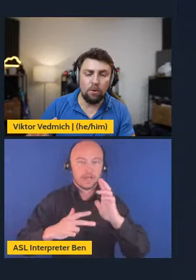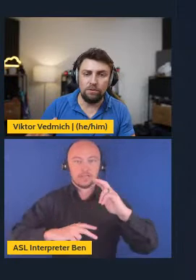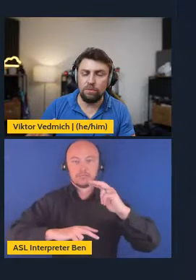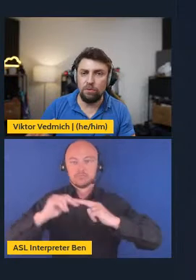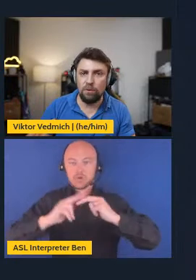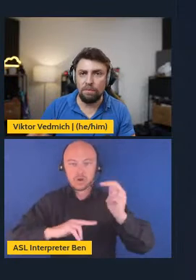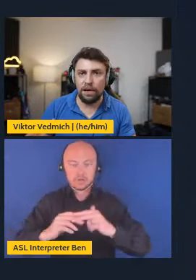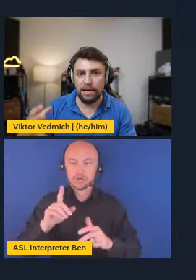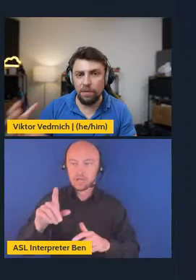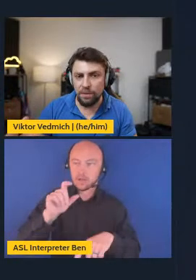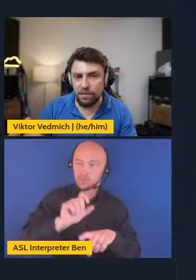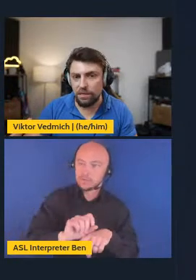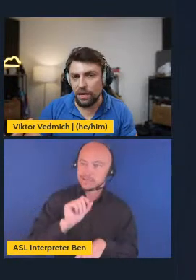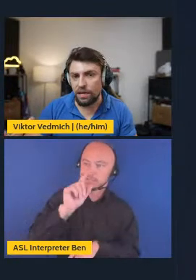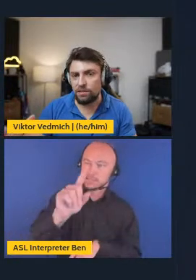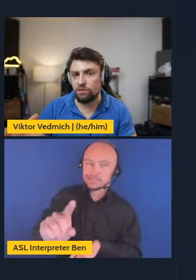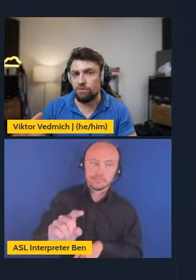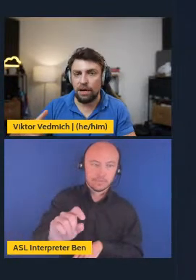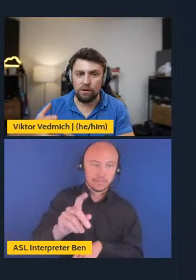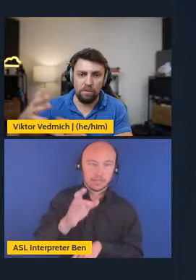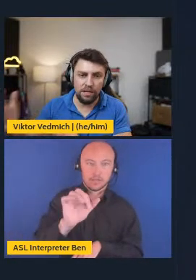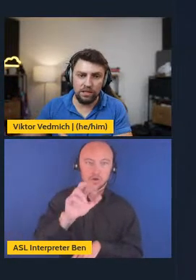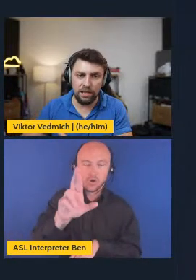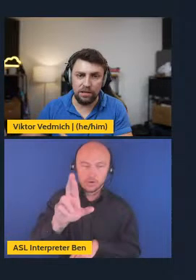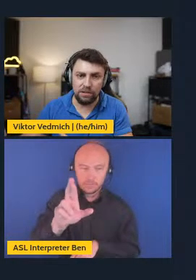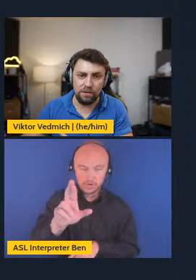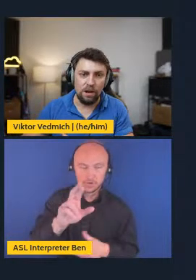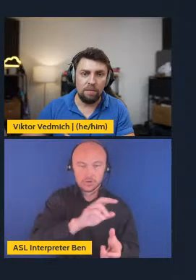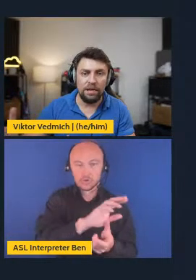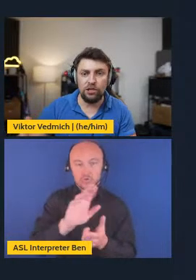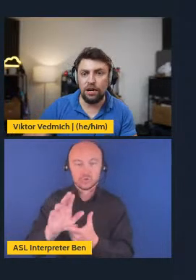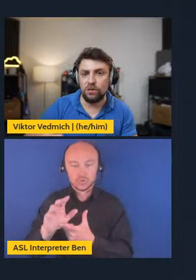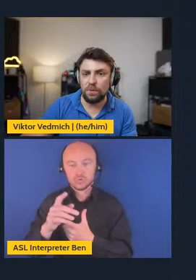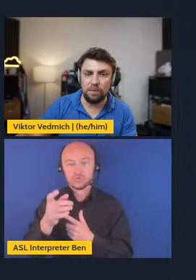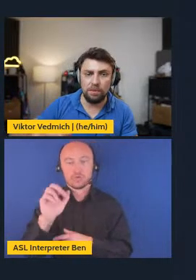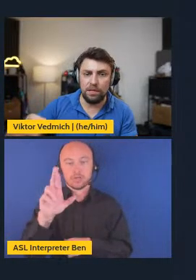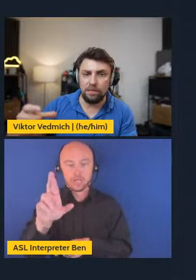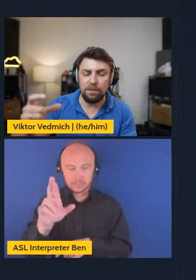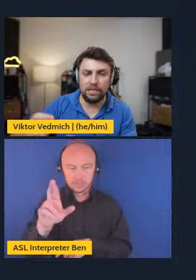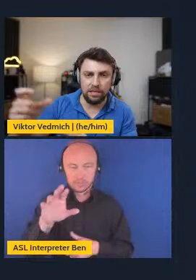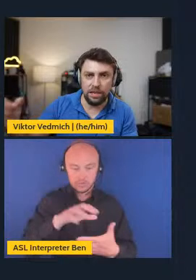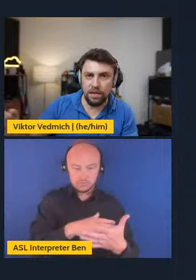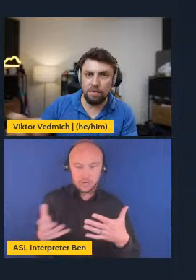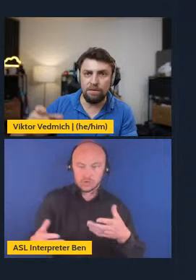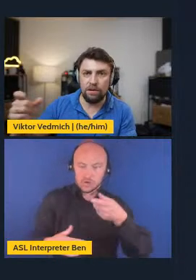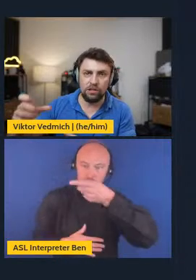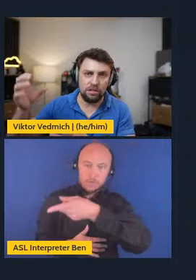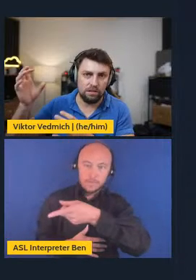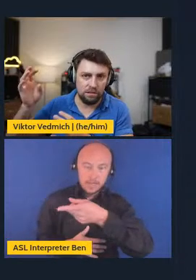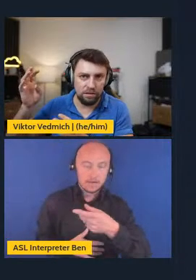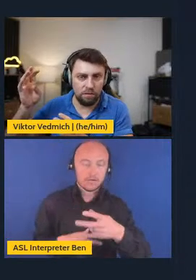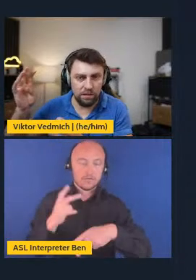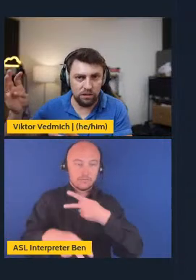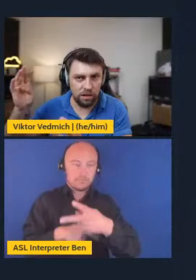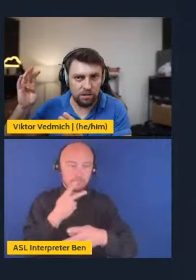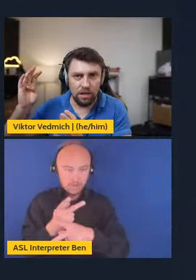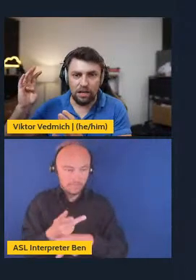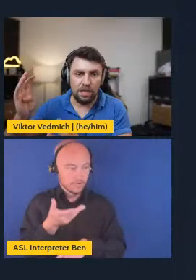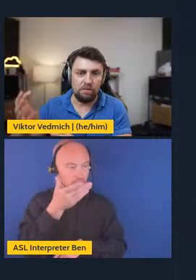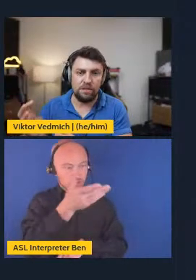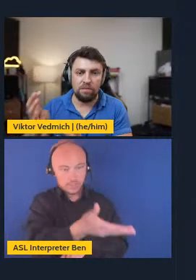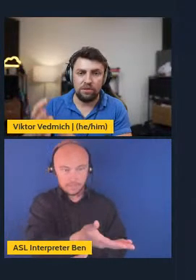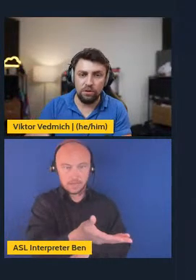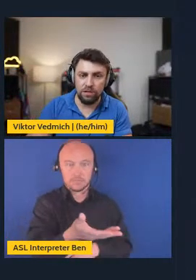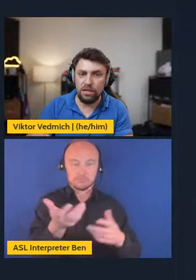I want to deploy my Carpenter inside to my Kubernetes cluster. My charts will be placed here, my version of these charts,